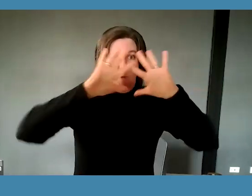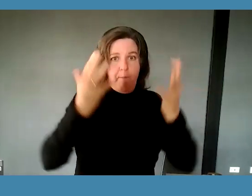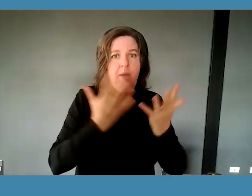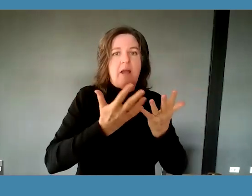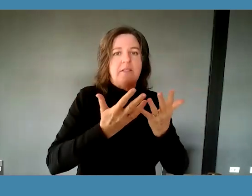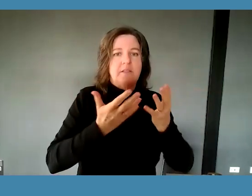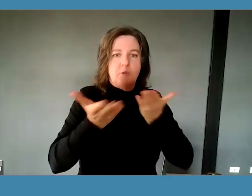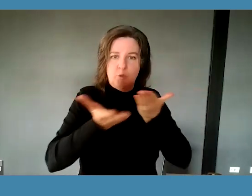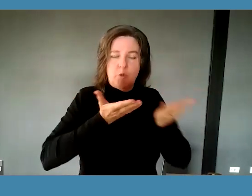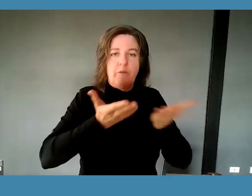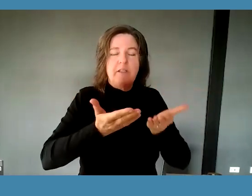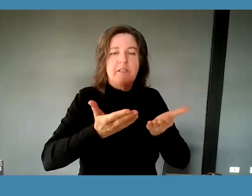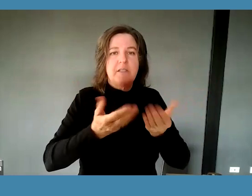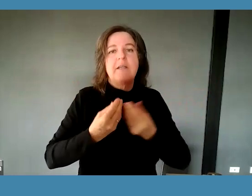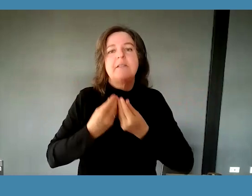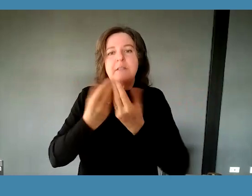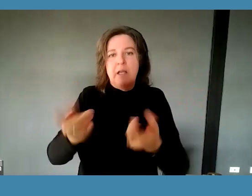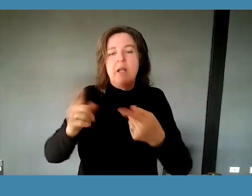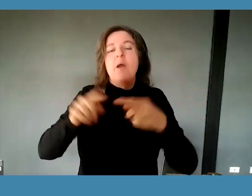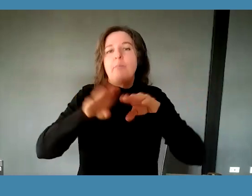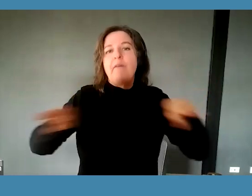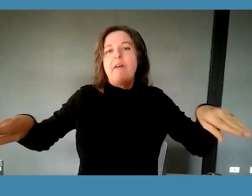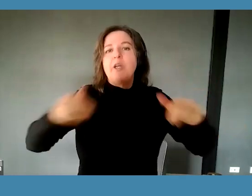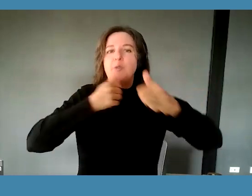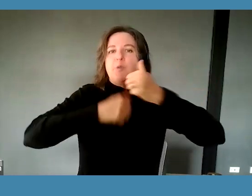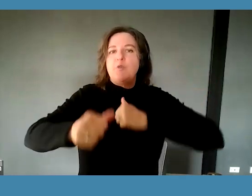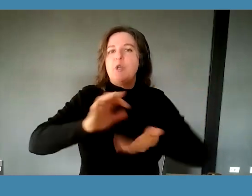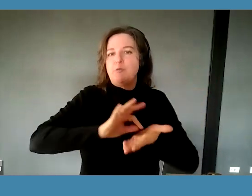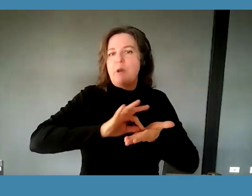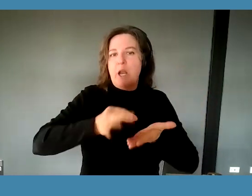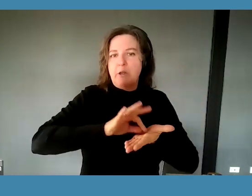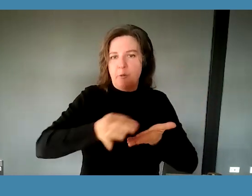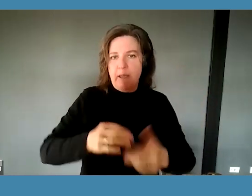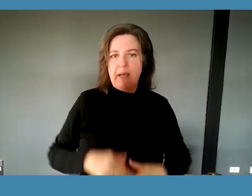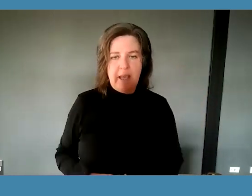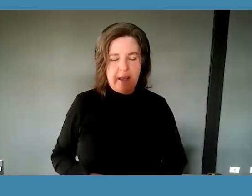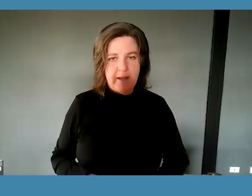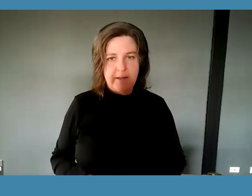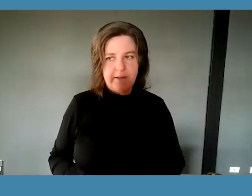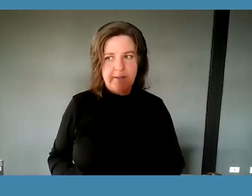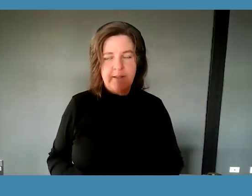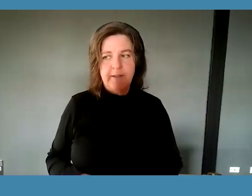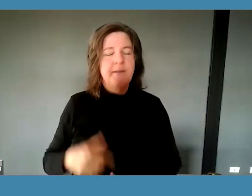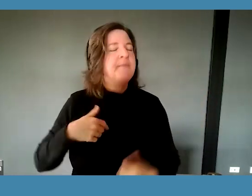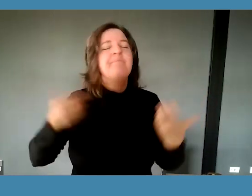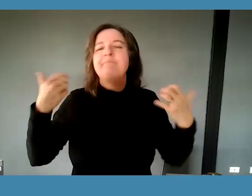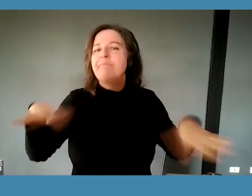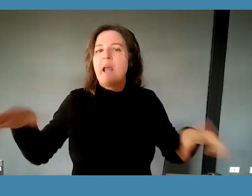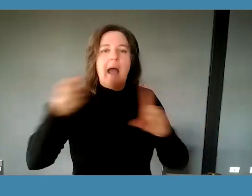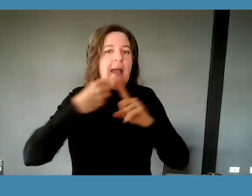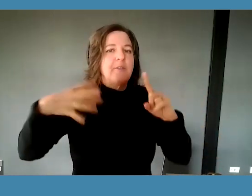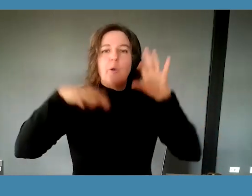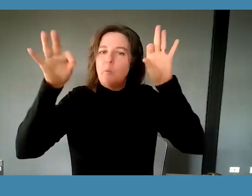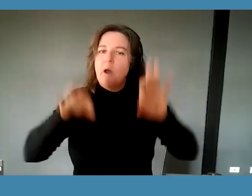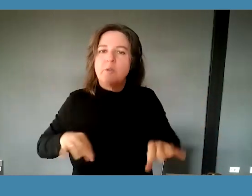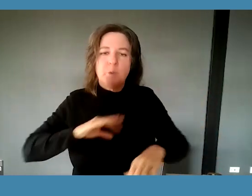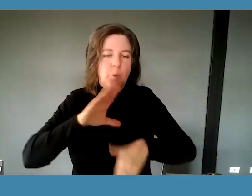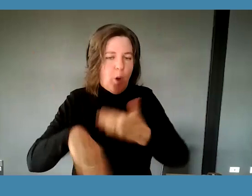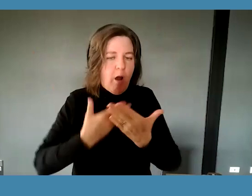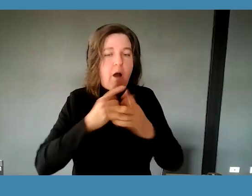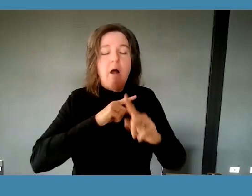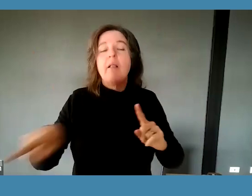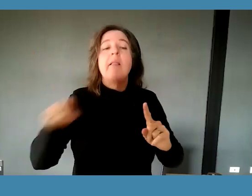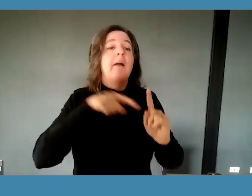are provided to children under Medicaid. And I don't want to go into the whole thing, but it's a program